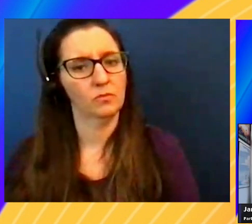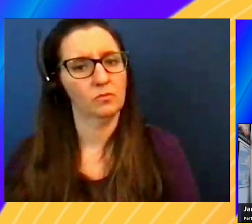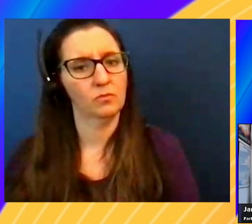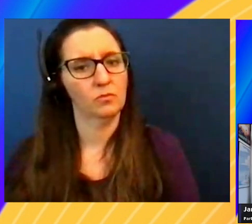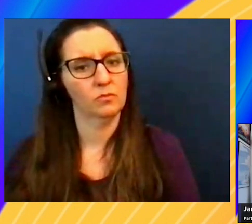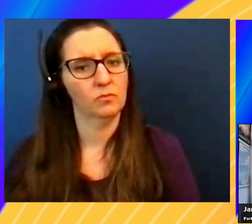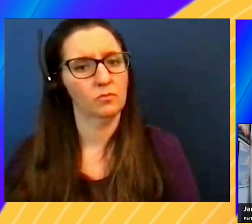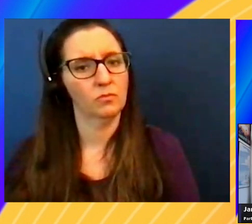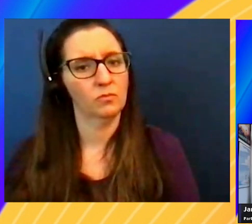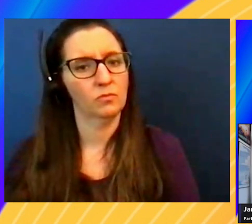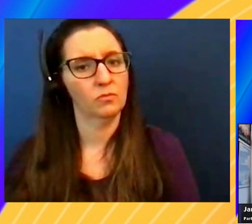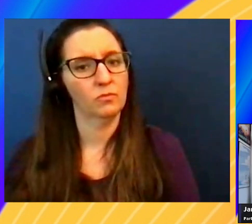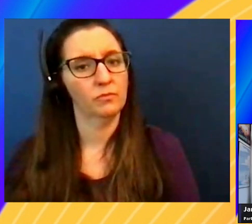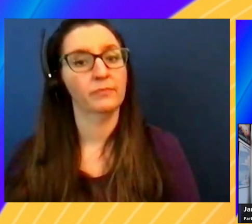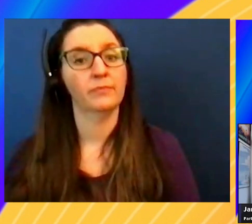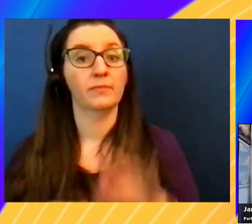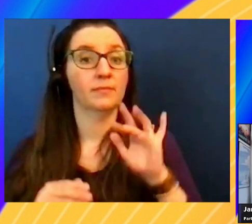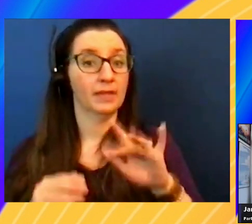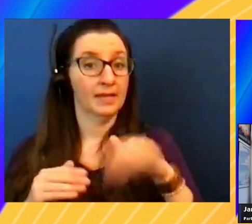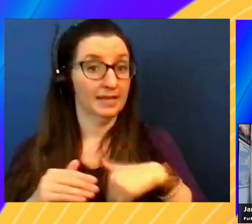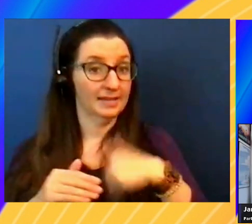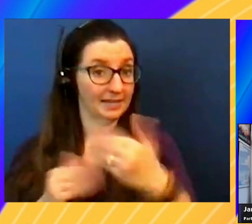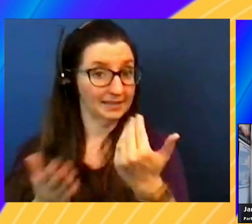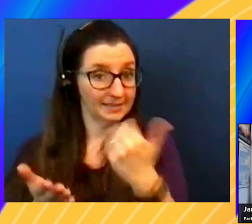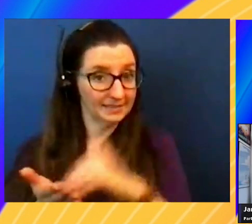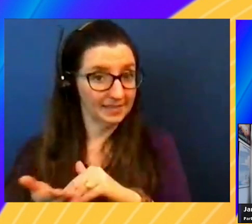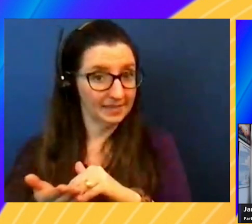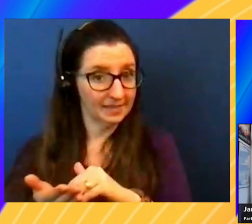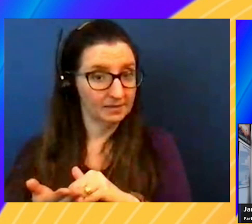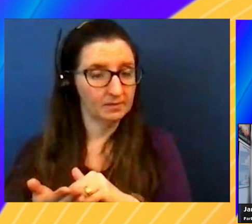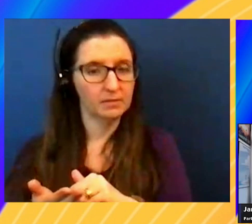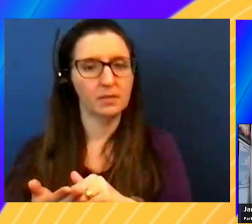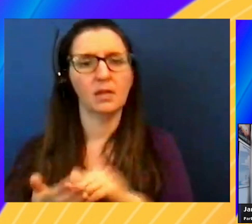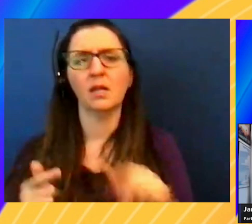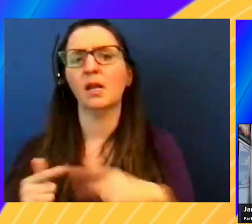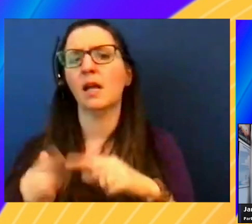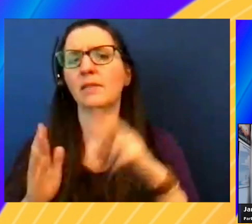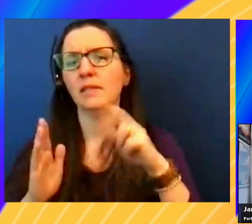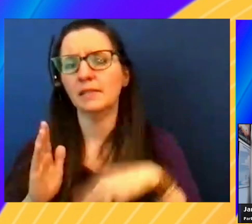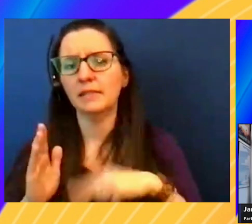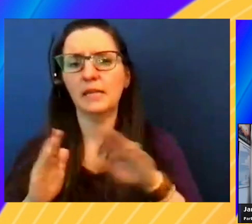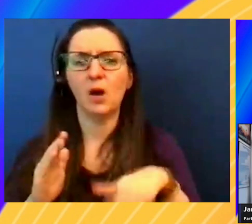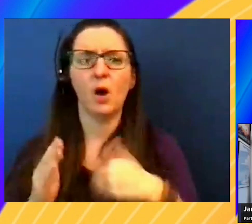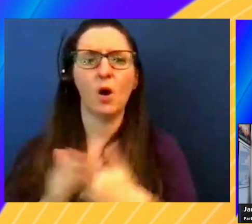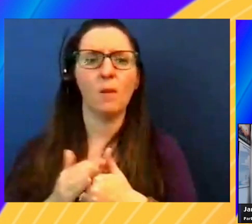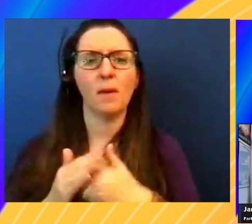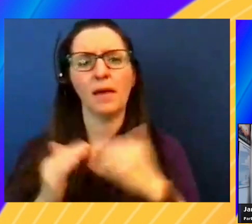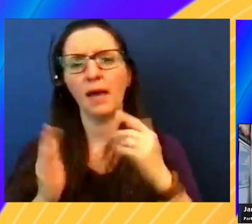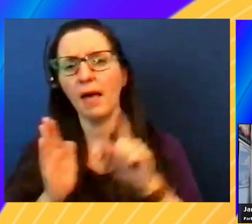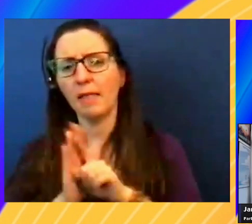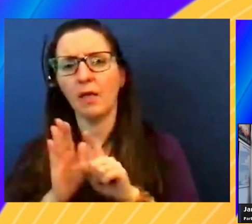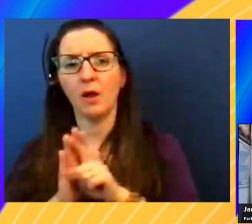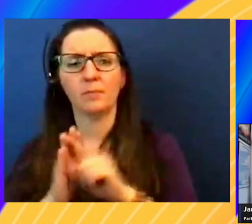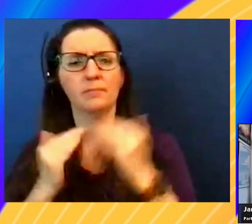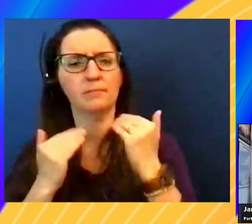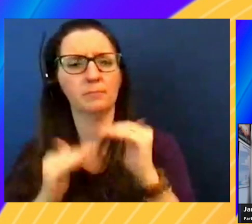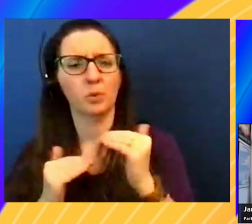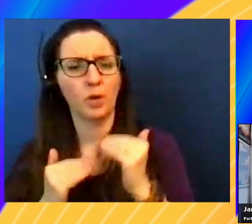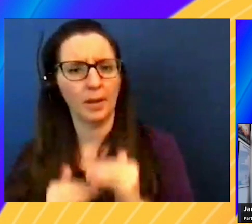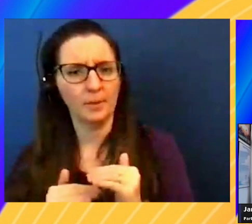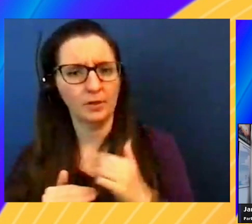And then hit next again, and I'll get to preview all my alarm parameters. If everything looks good, then I can hit create